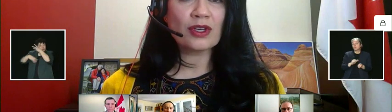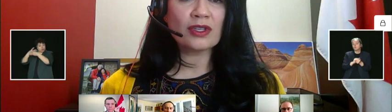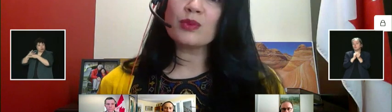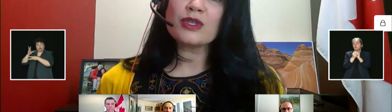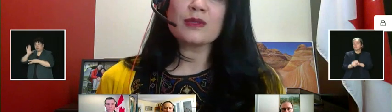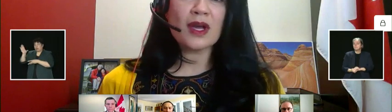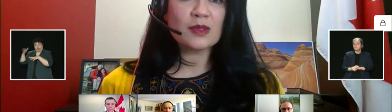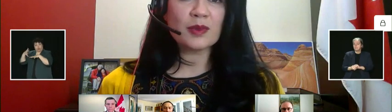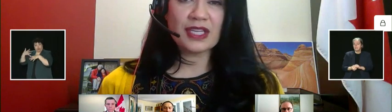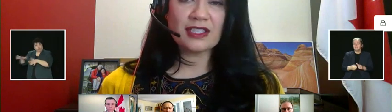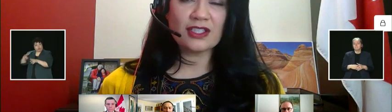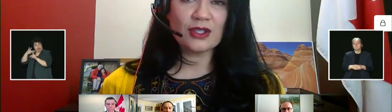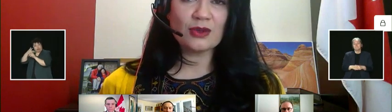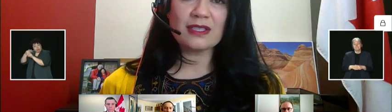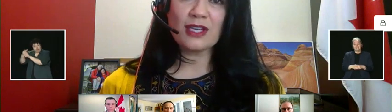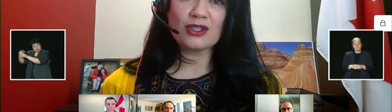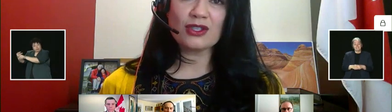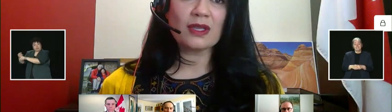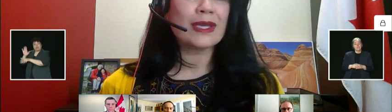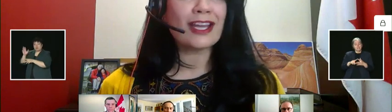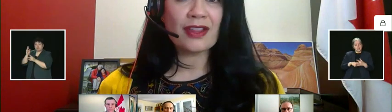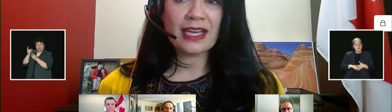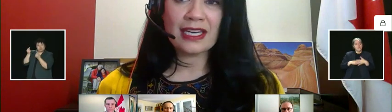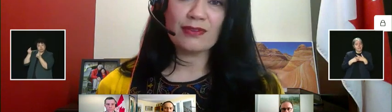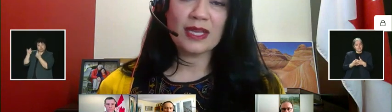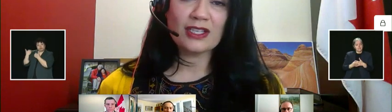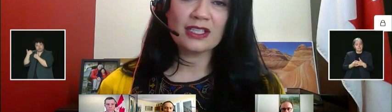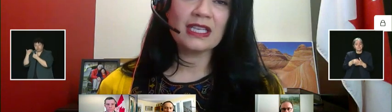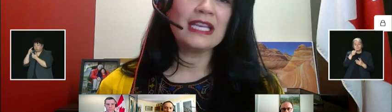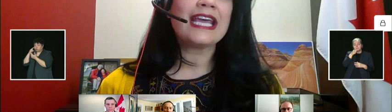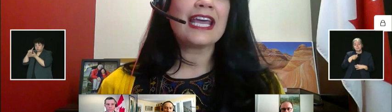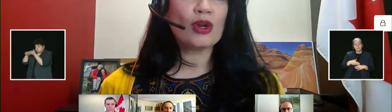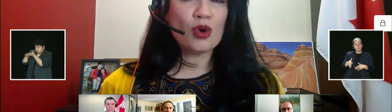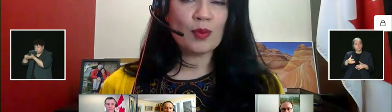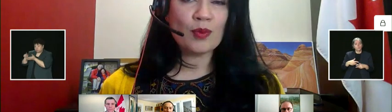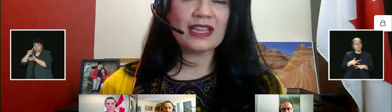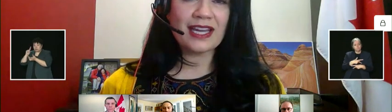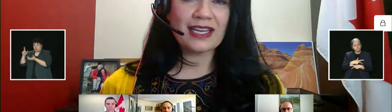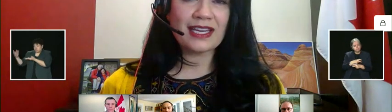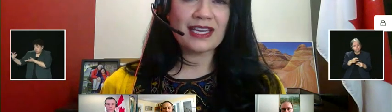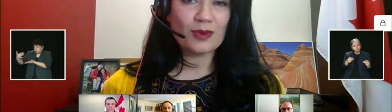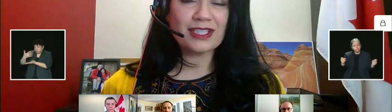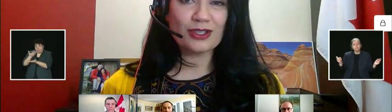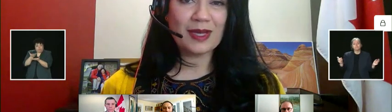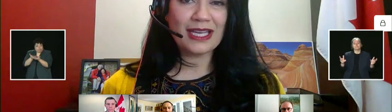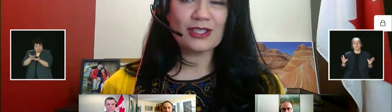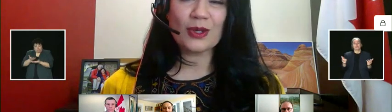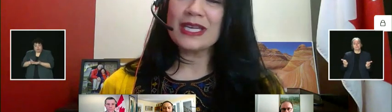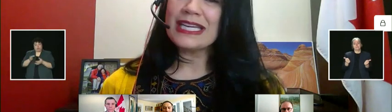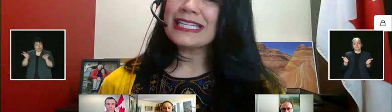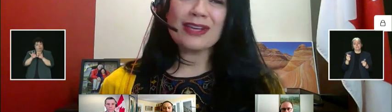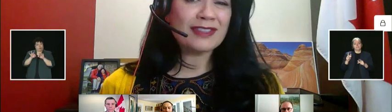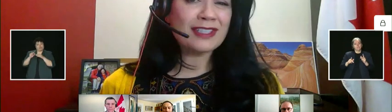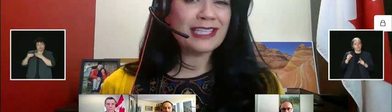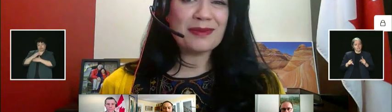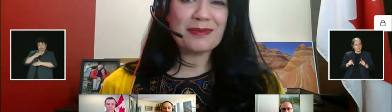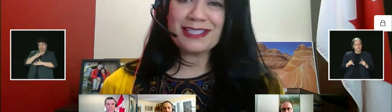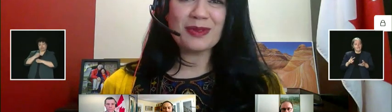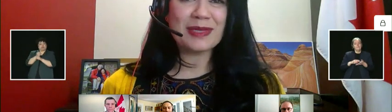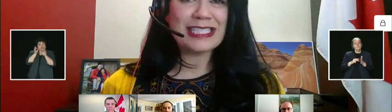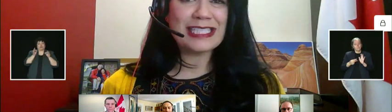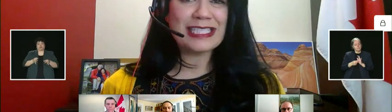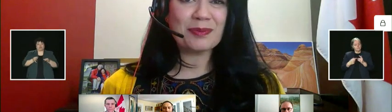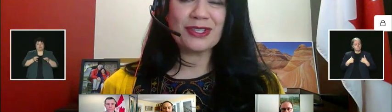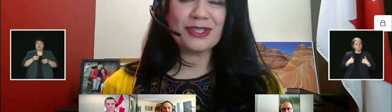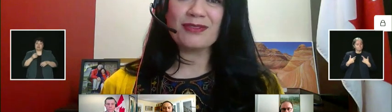the world. And the responsible thing to do is to make sure that we get all that information and incorporate that into our decision making. So definitely the messaging